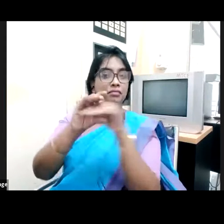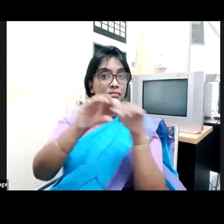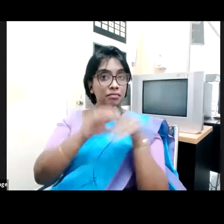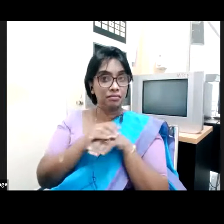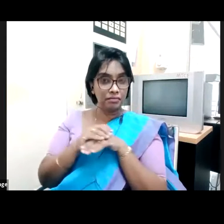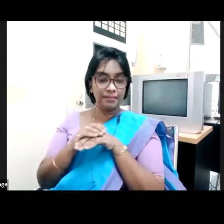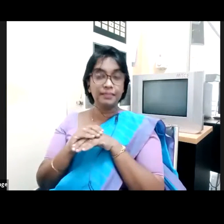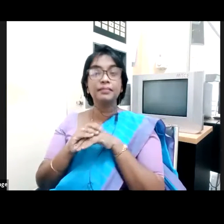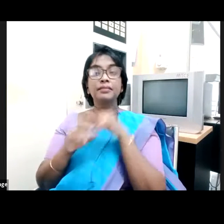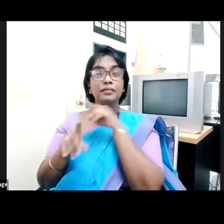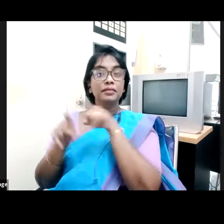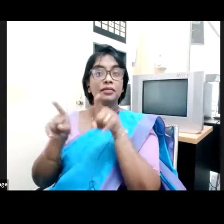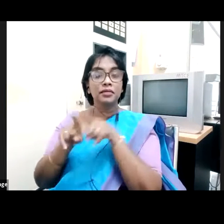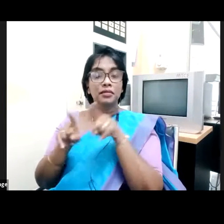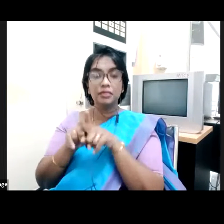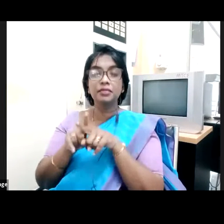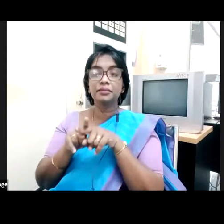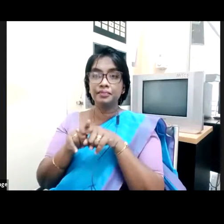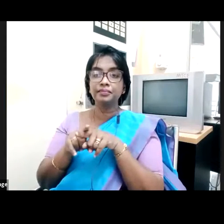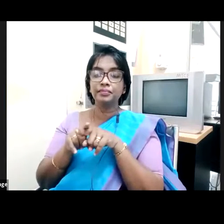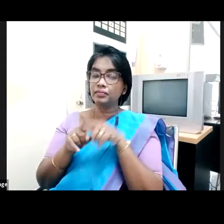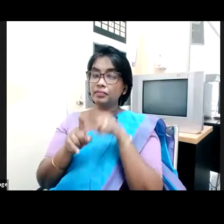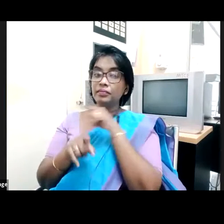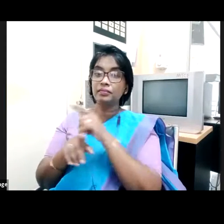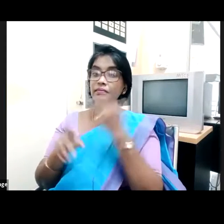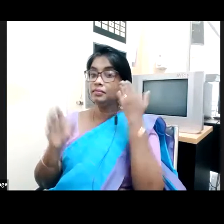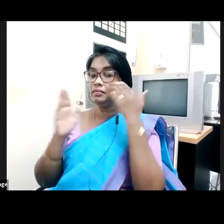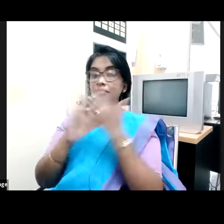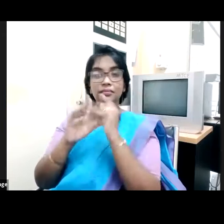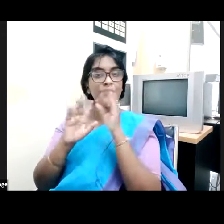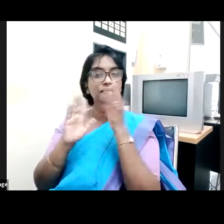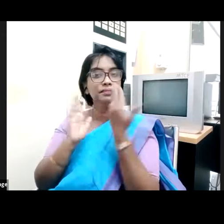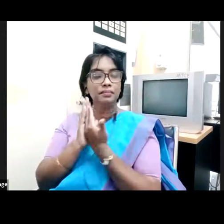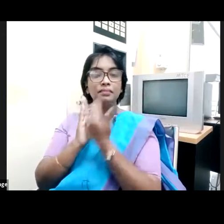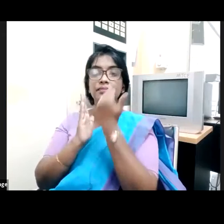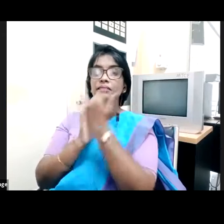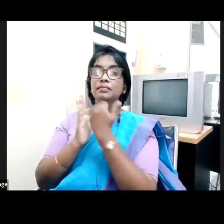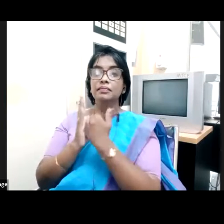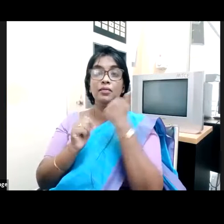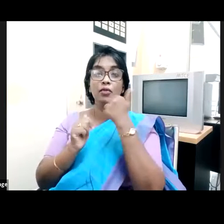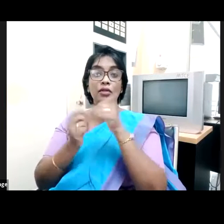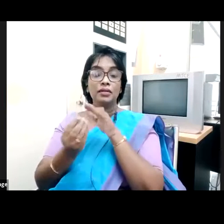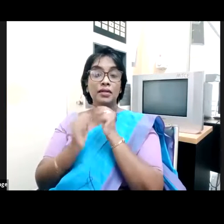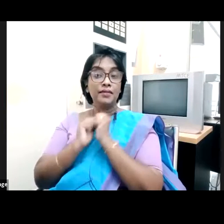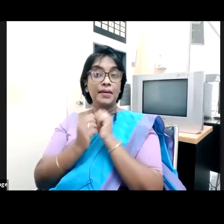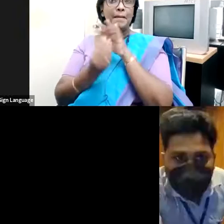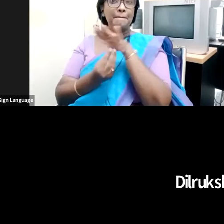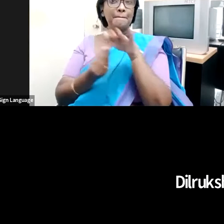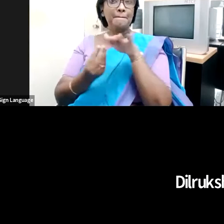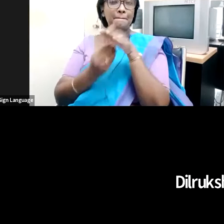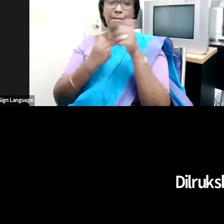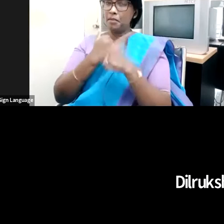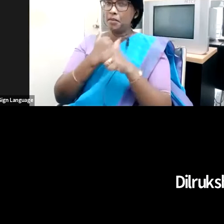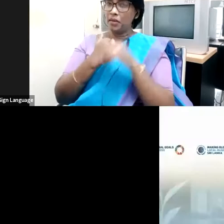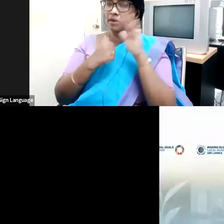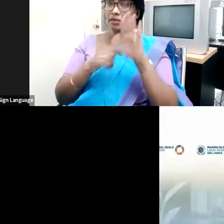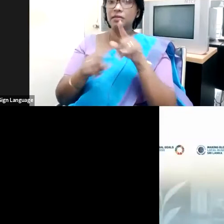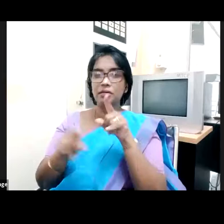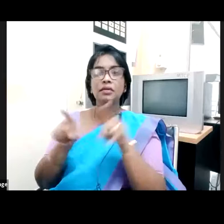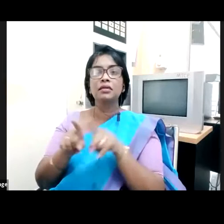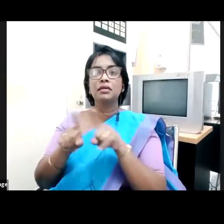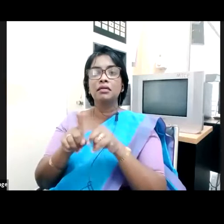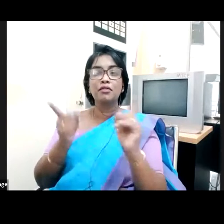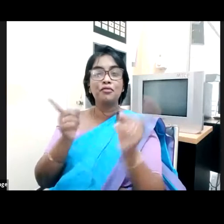will foster more tolerant work environment and lower violence and harassment, which after all is conducive